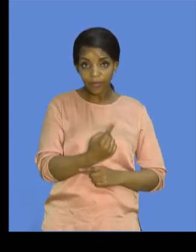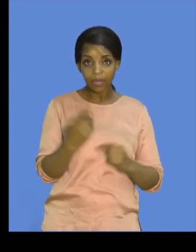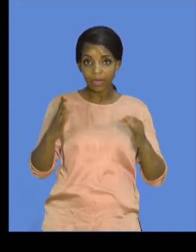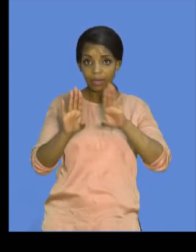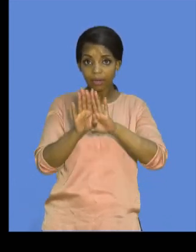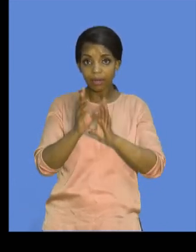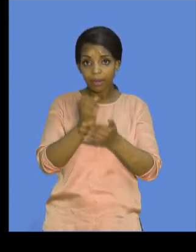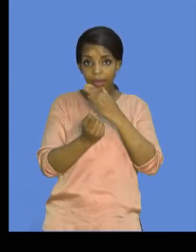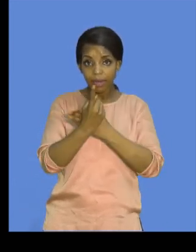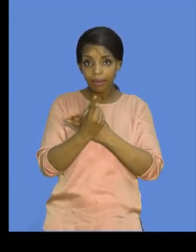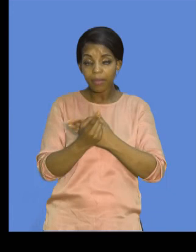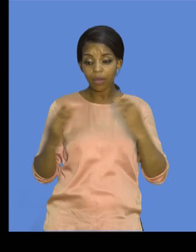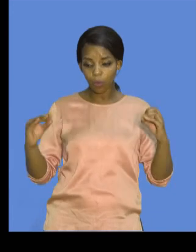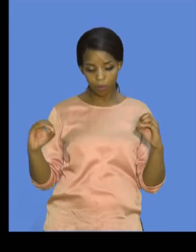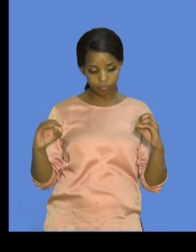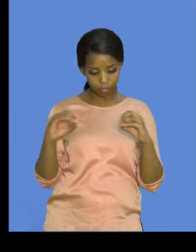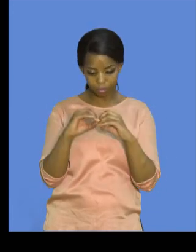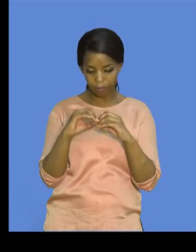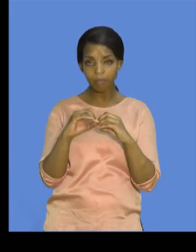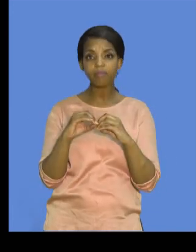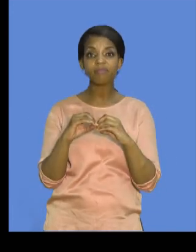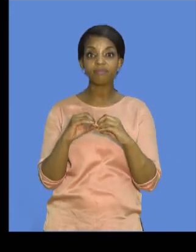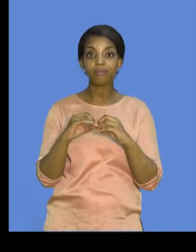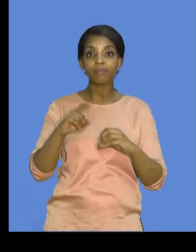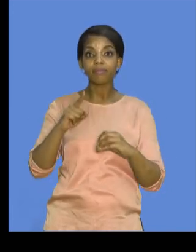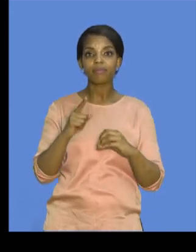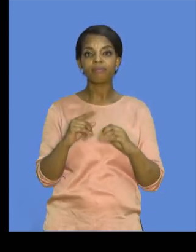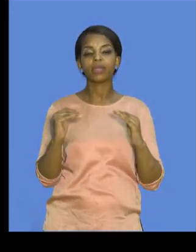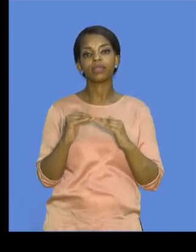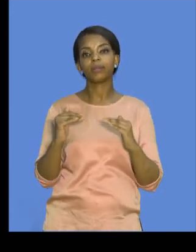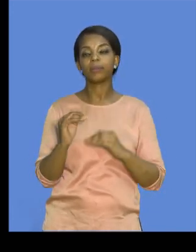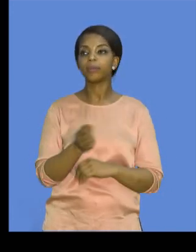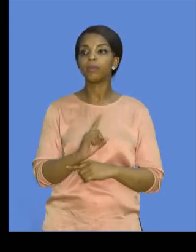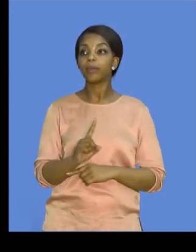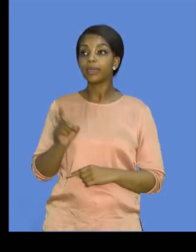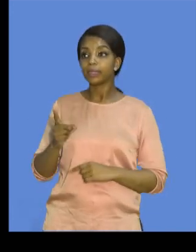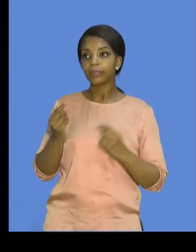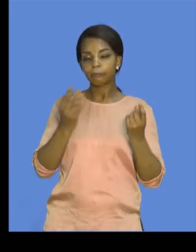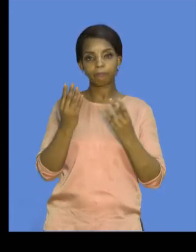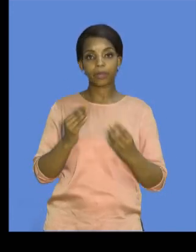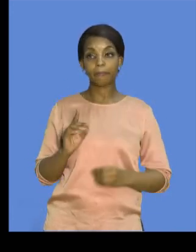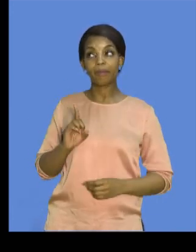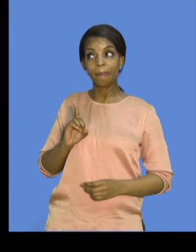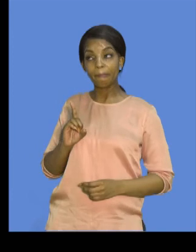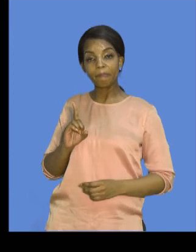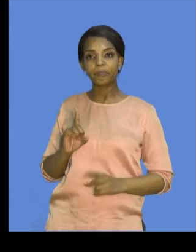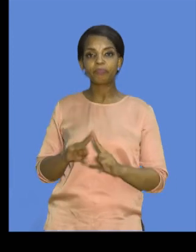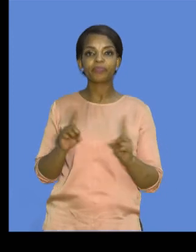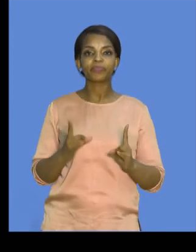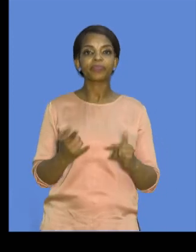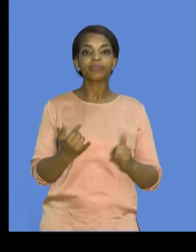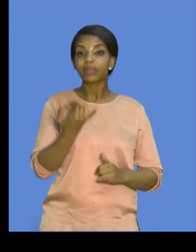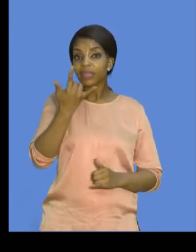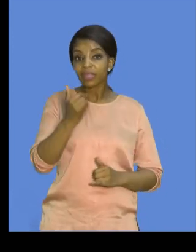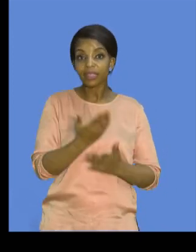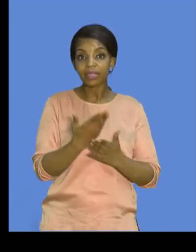actually in multiples of this number. So this is a constant which is the charge of a single electron. So if we can